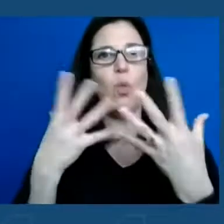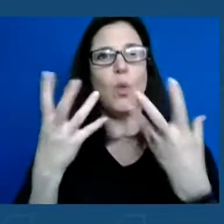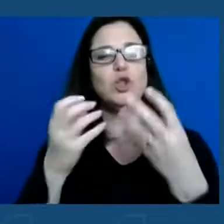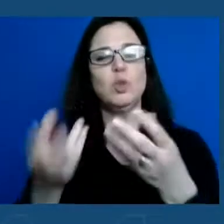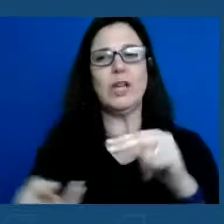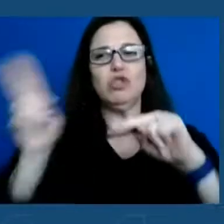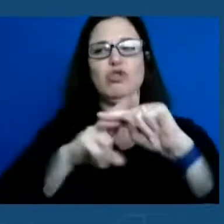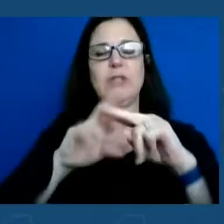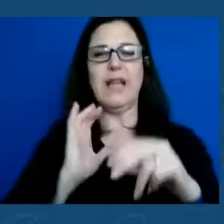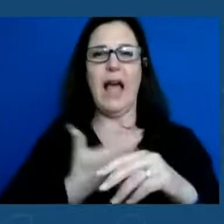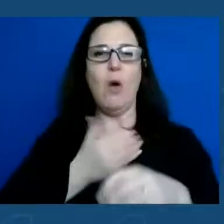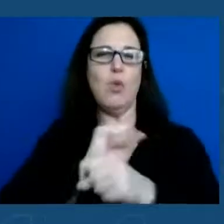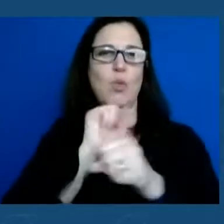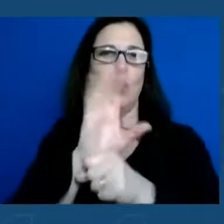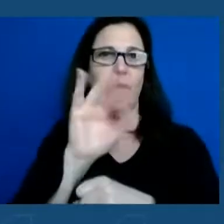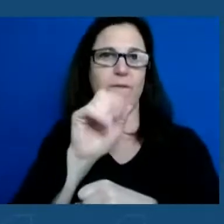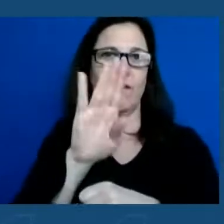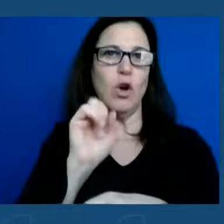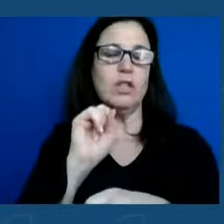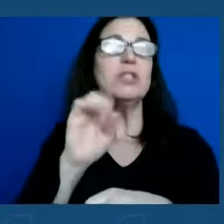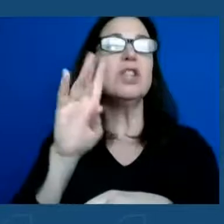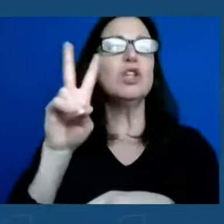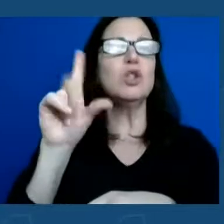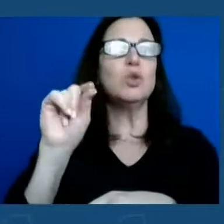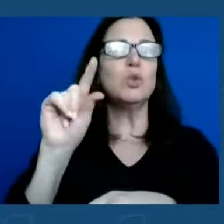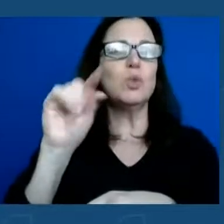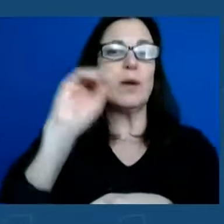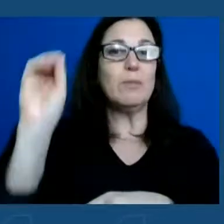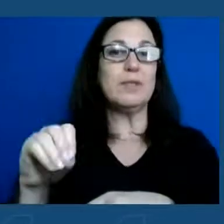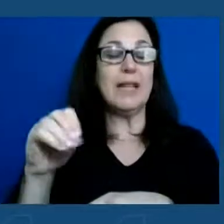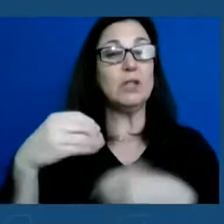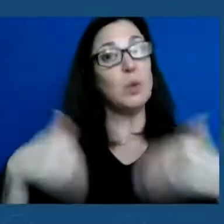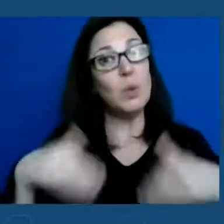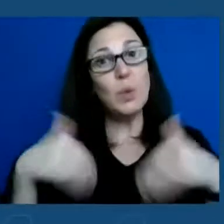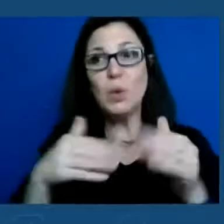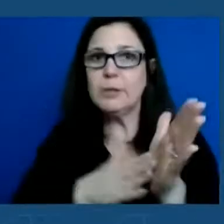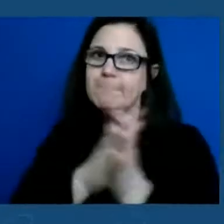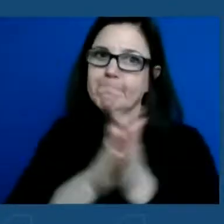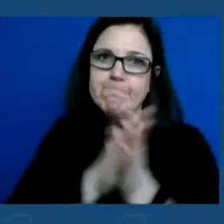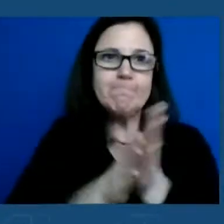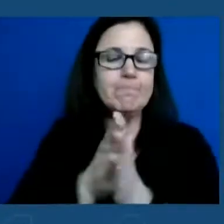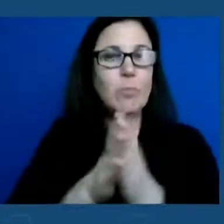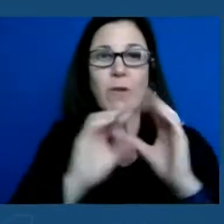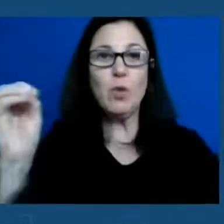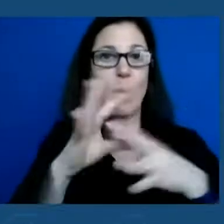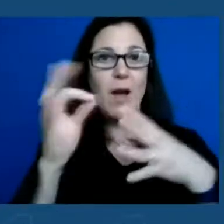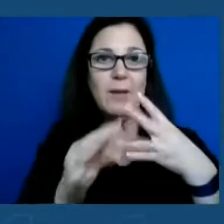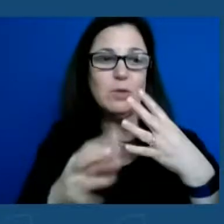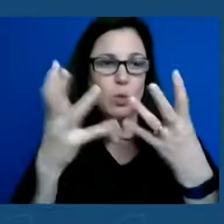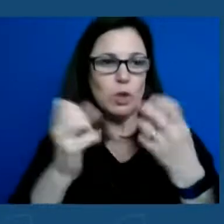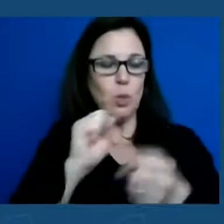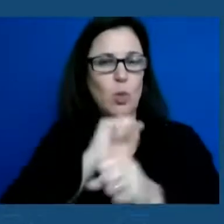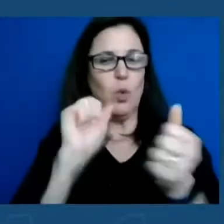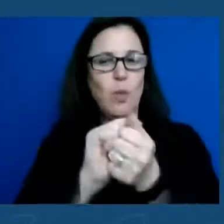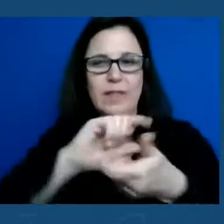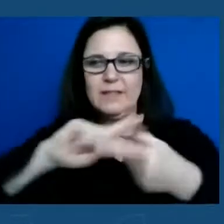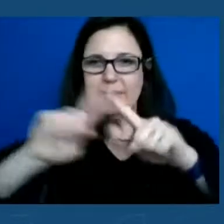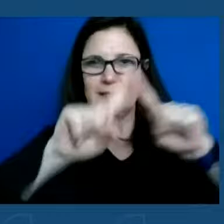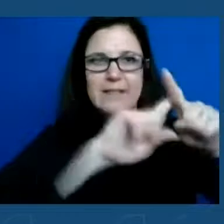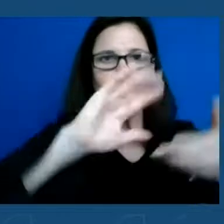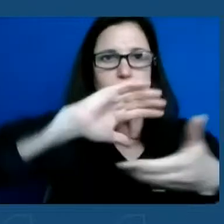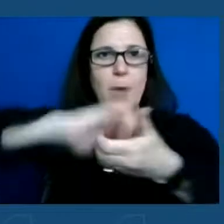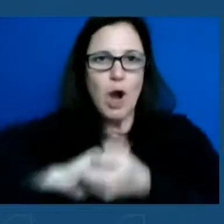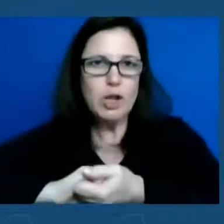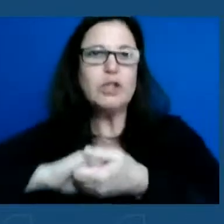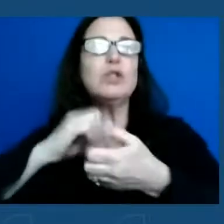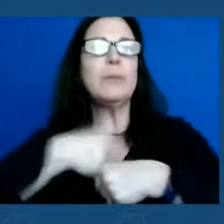the next 5 years. That's bold. It's ambitious, but we have no option. So we're going to continue to work with all of our partners to find ways to make